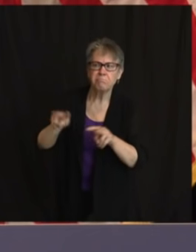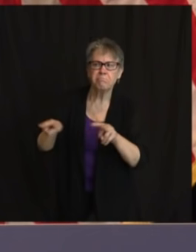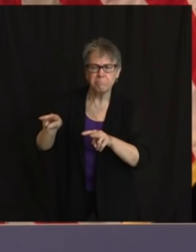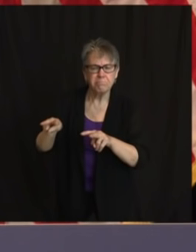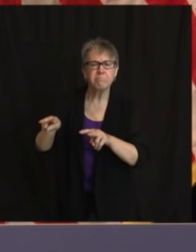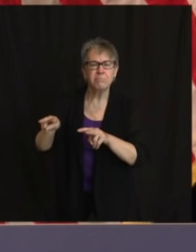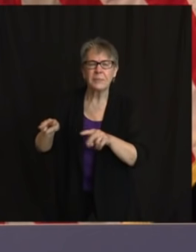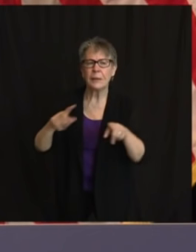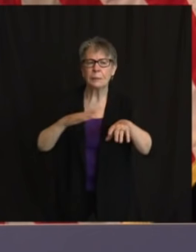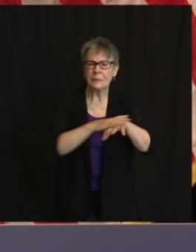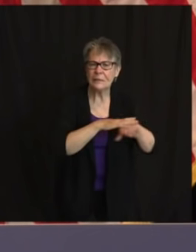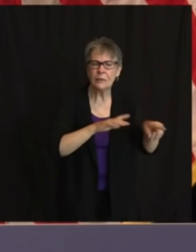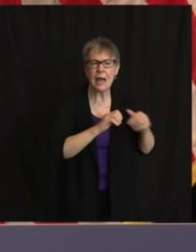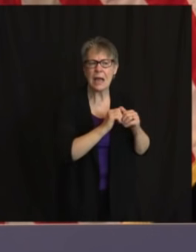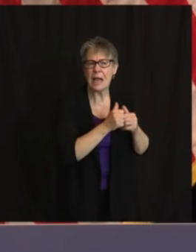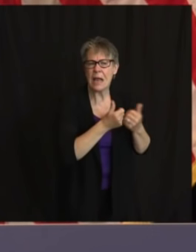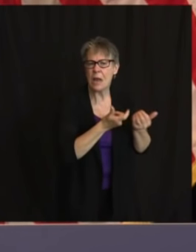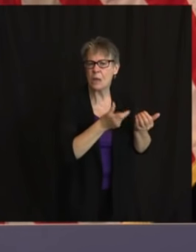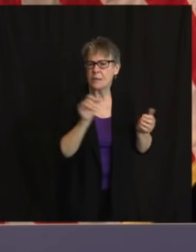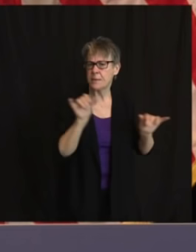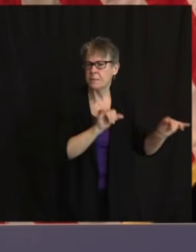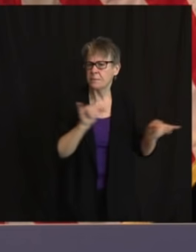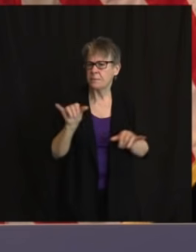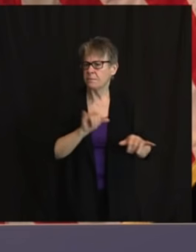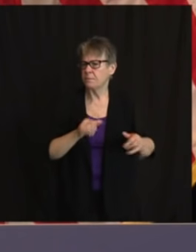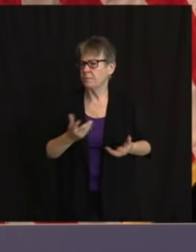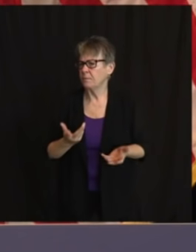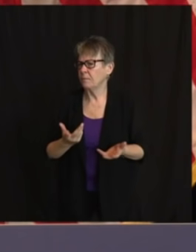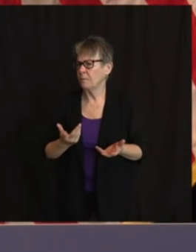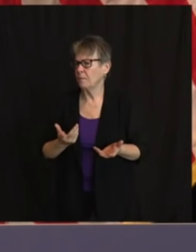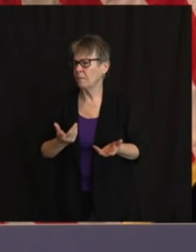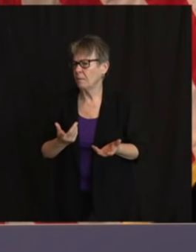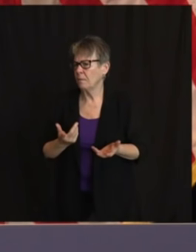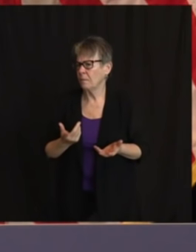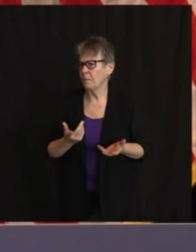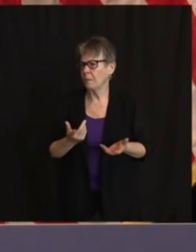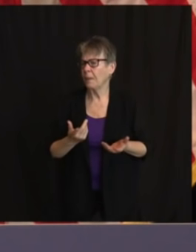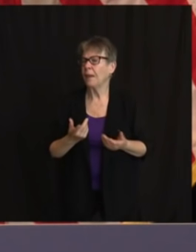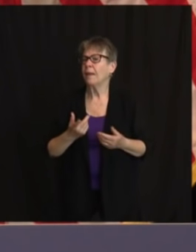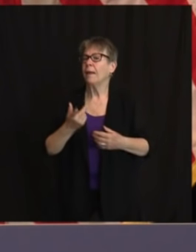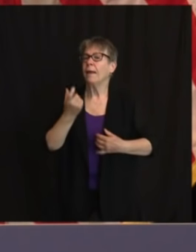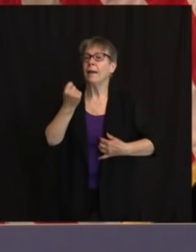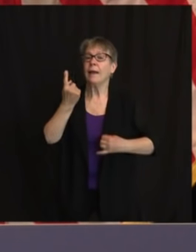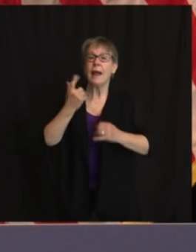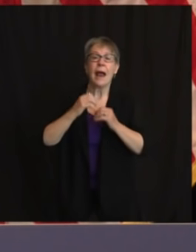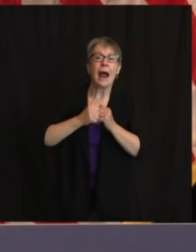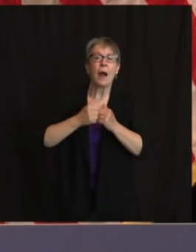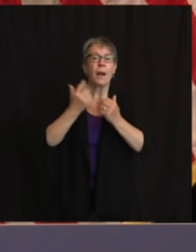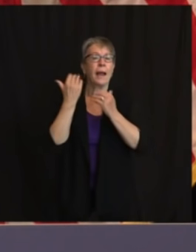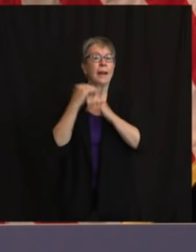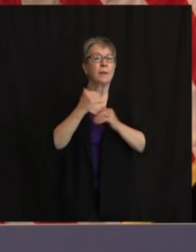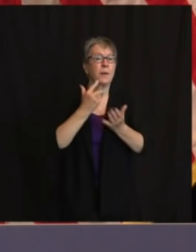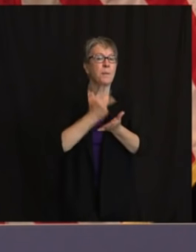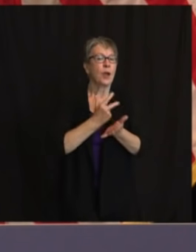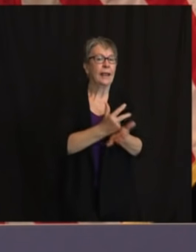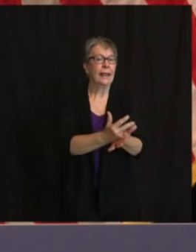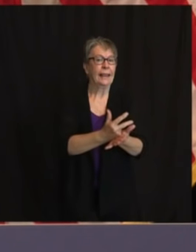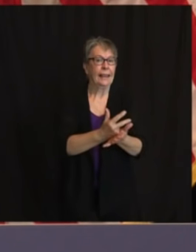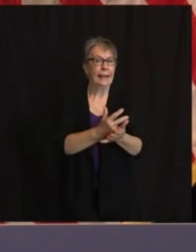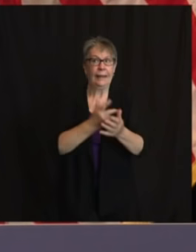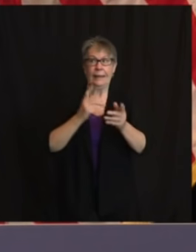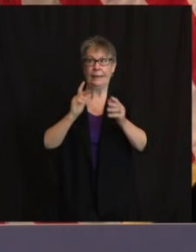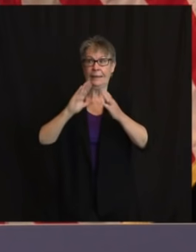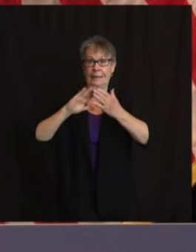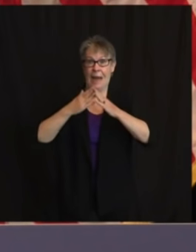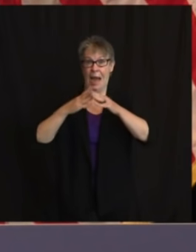parking to 50% as an example. That may well be a smart, as folks as communities think about how many